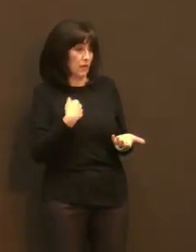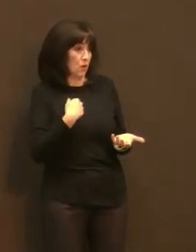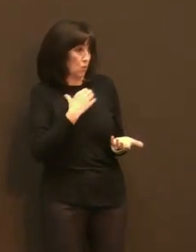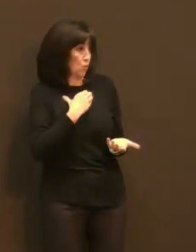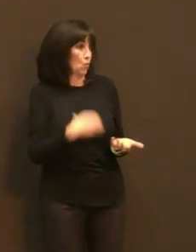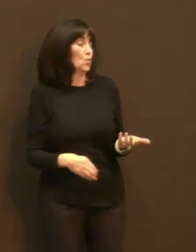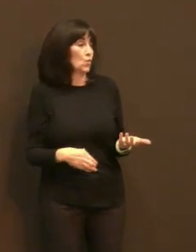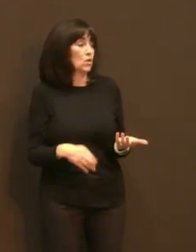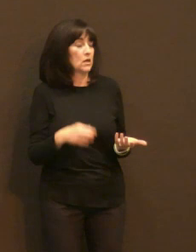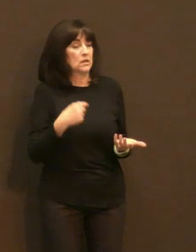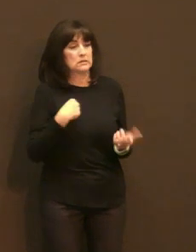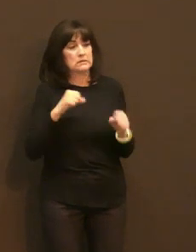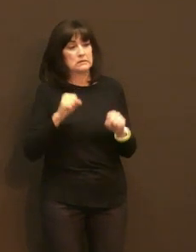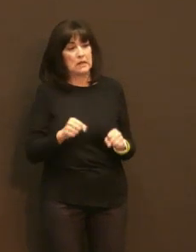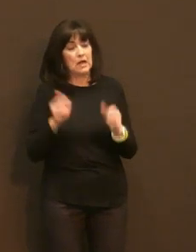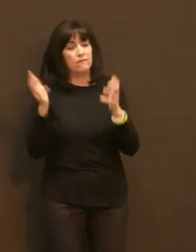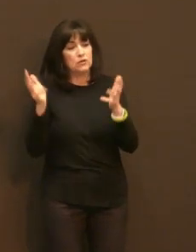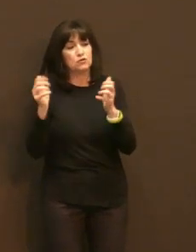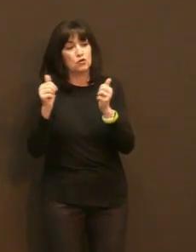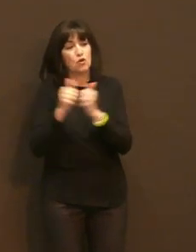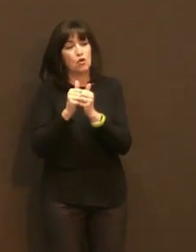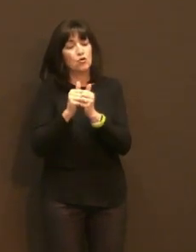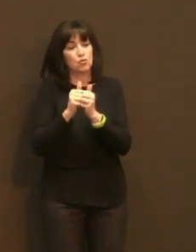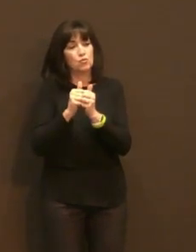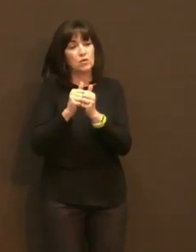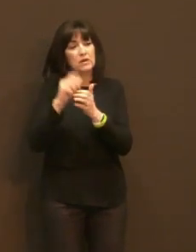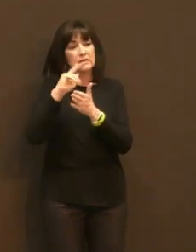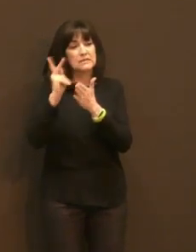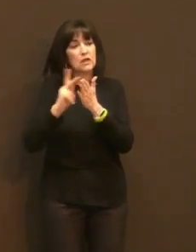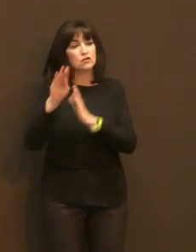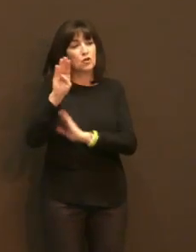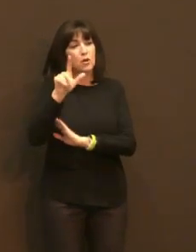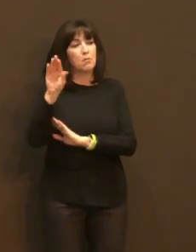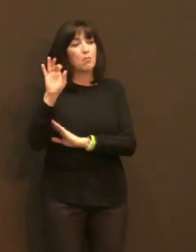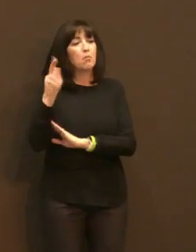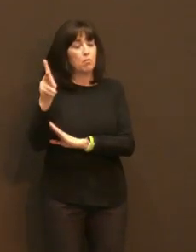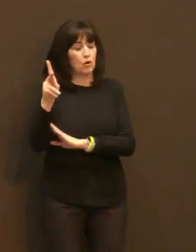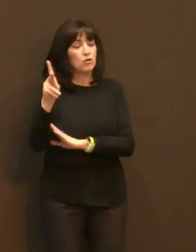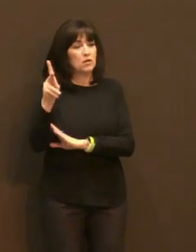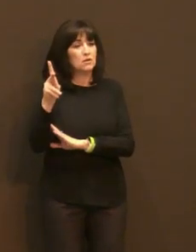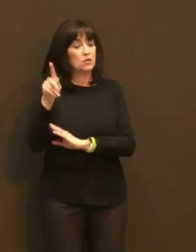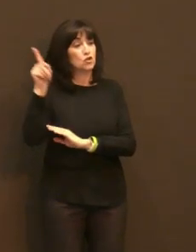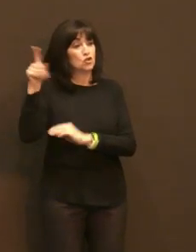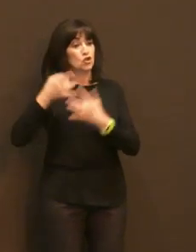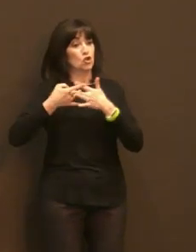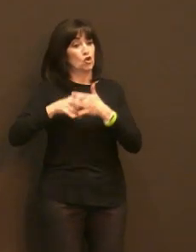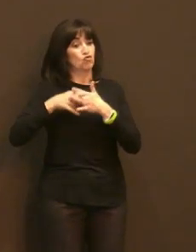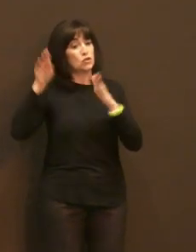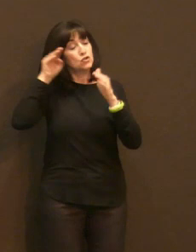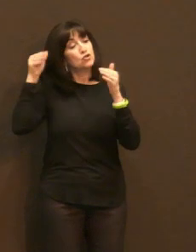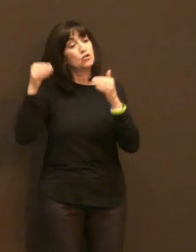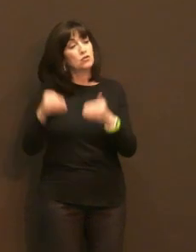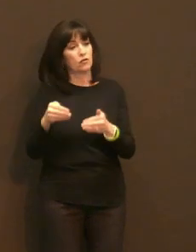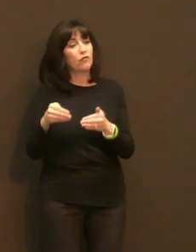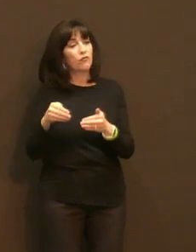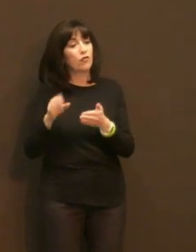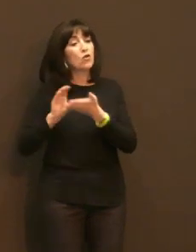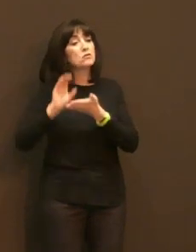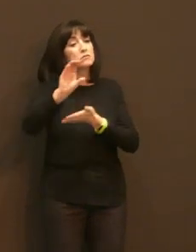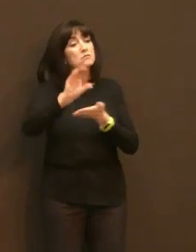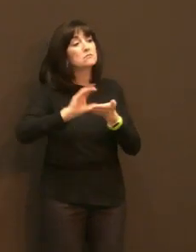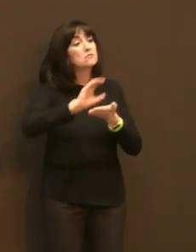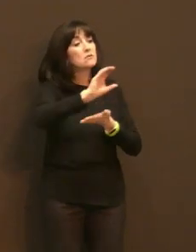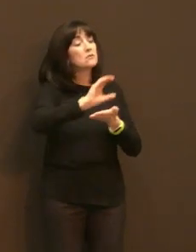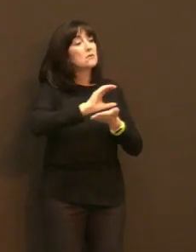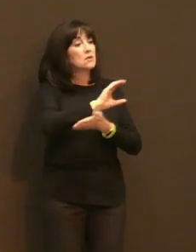talk to Davey and Secretary Bullock. I know that their original focus was on particularly those businesses that